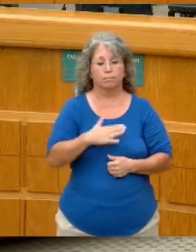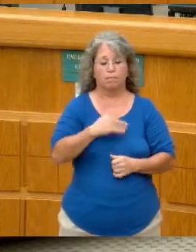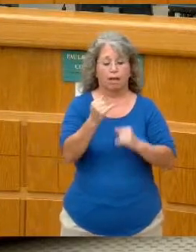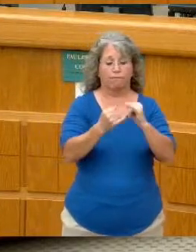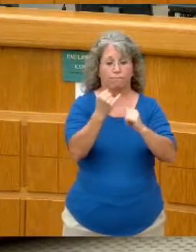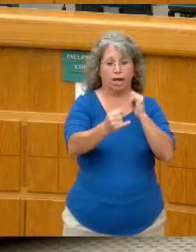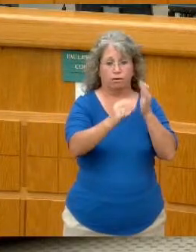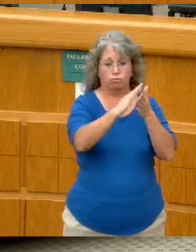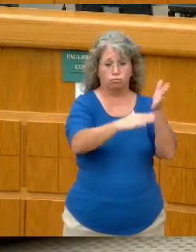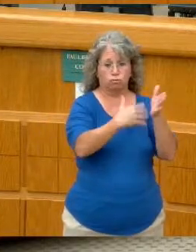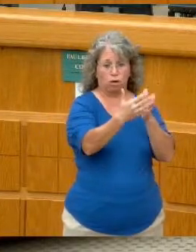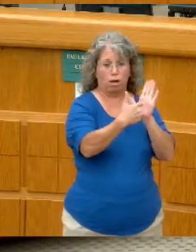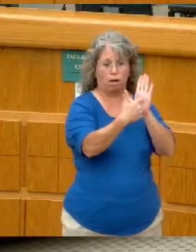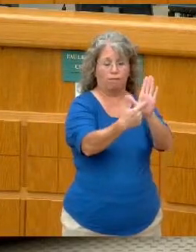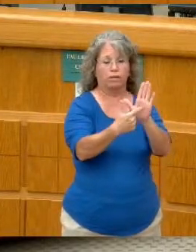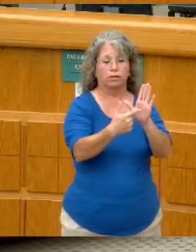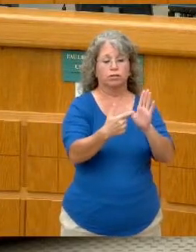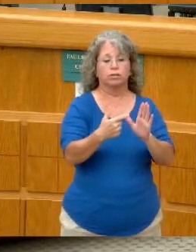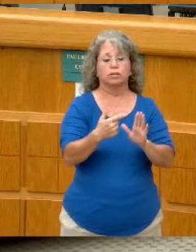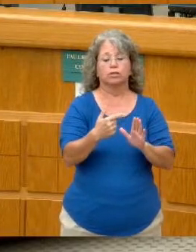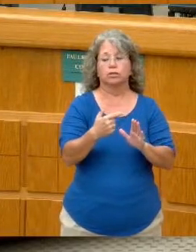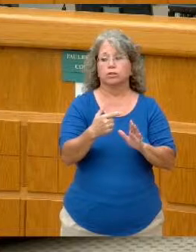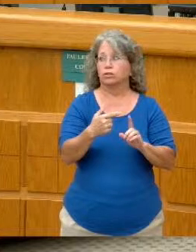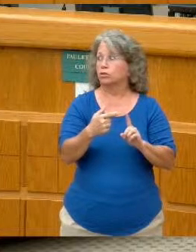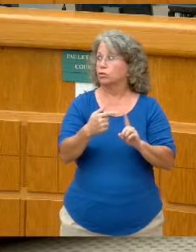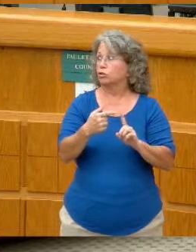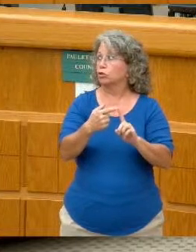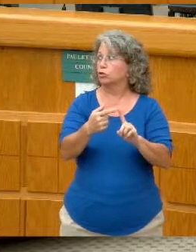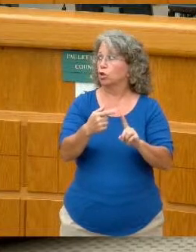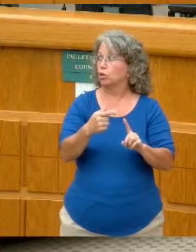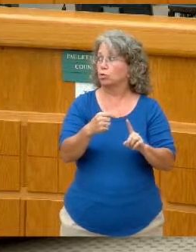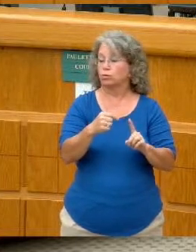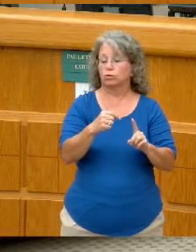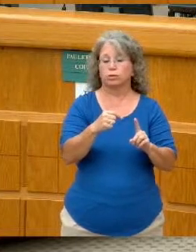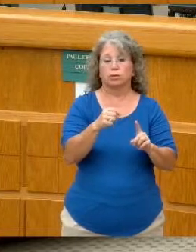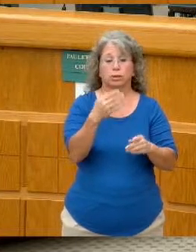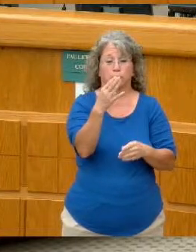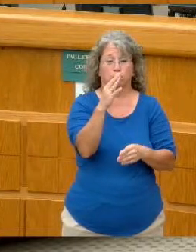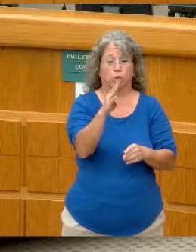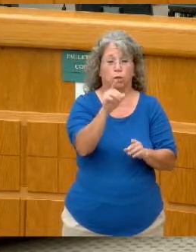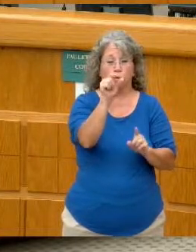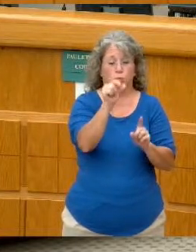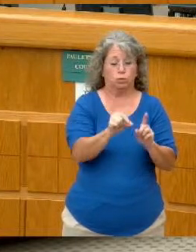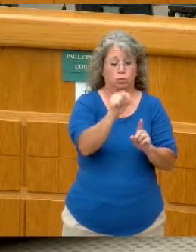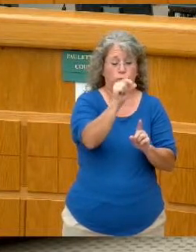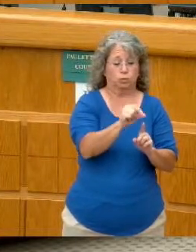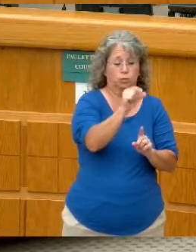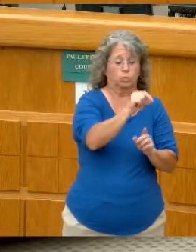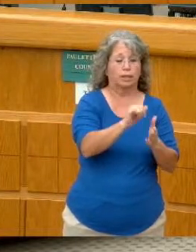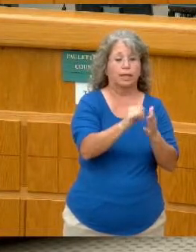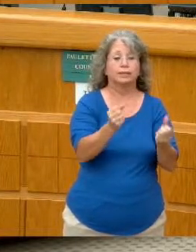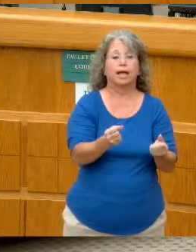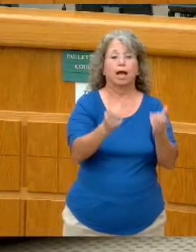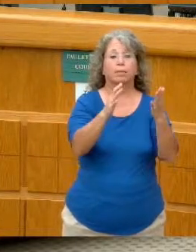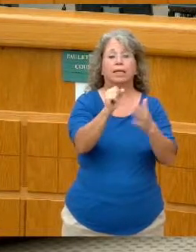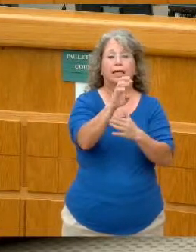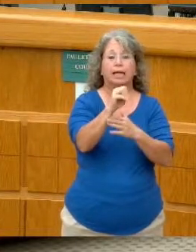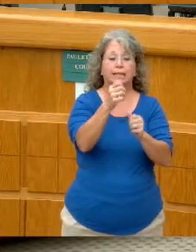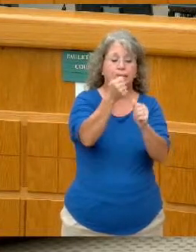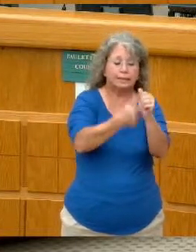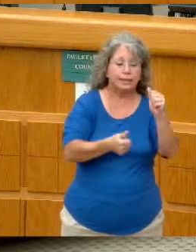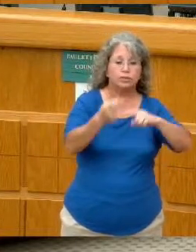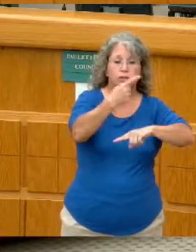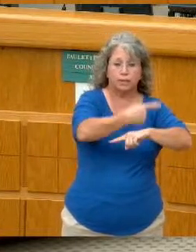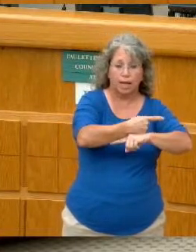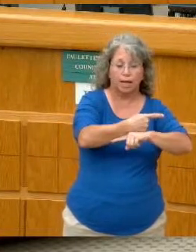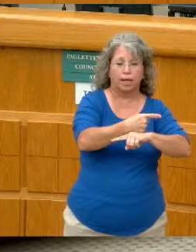you our curve, and the blue bars show the number of cases per day. You can see we reached kind of a peak in the